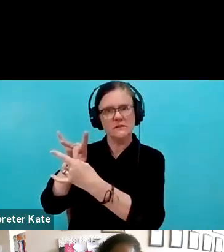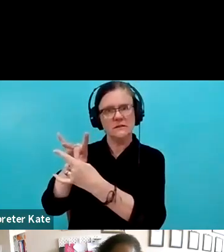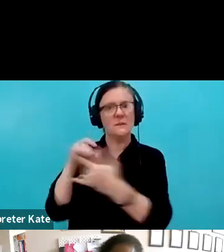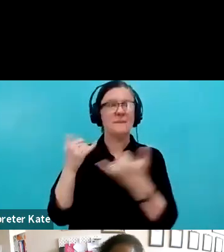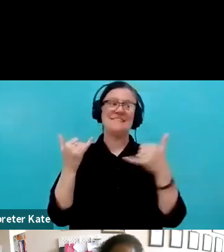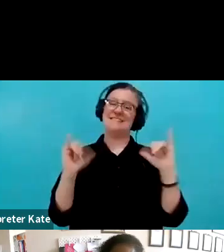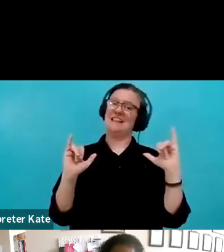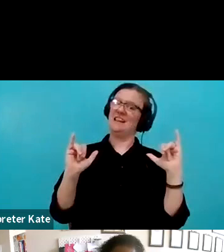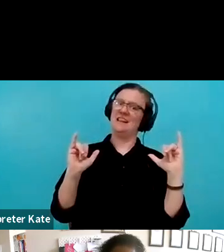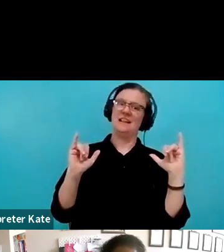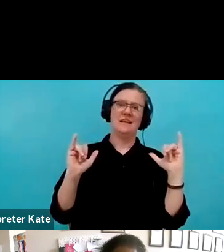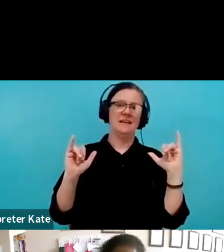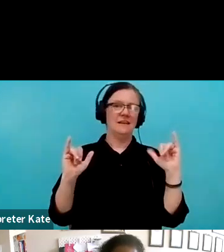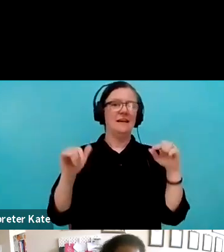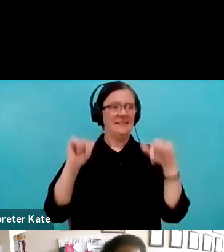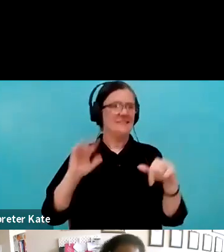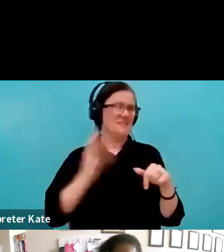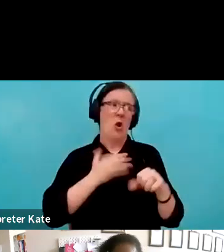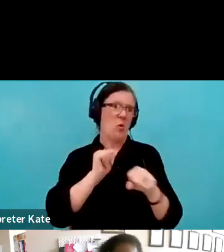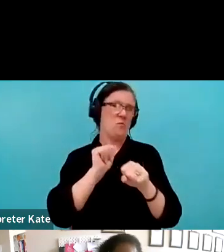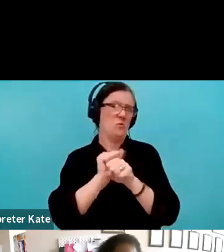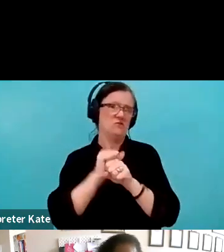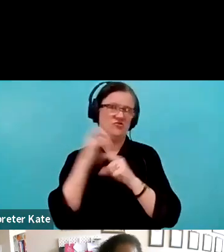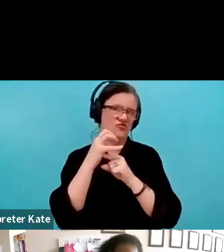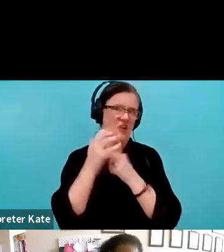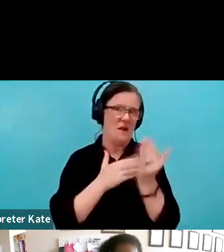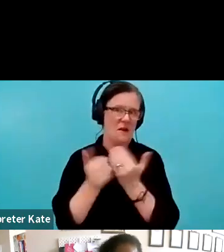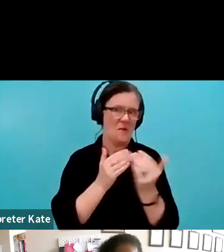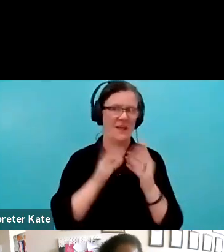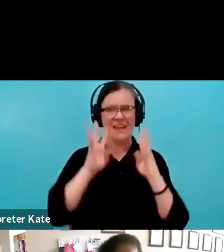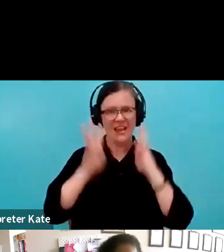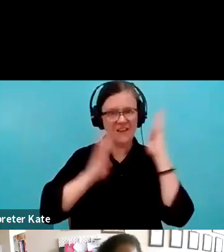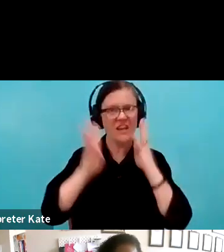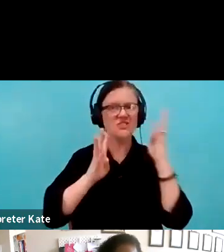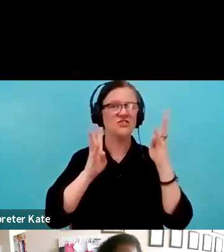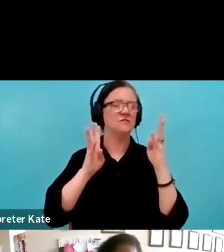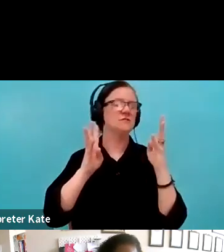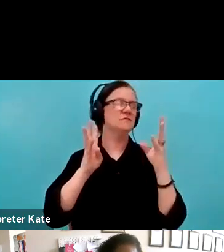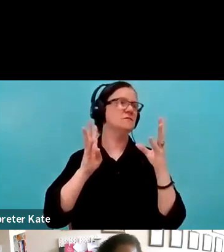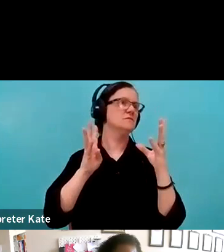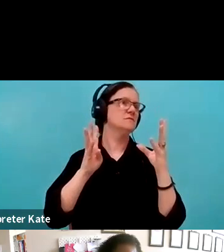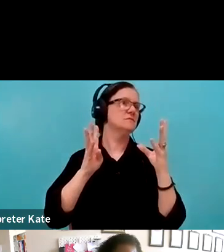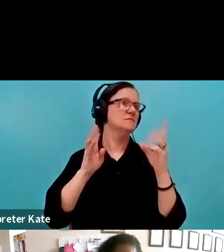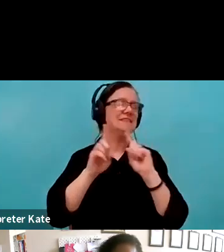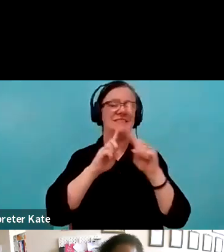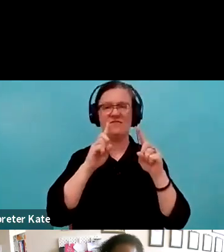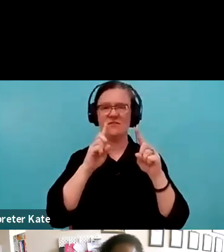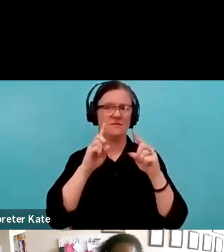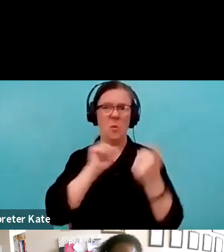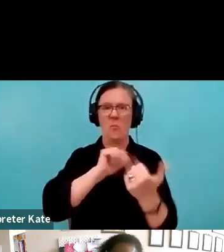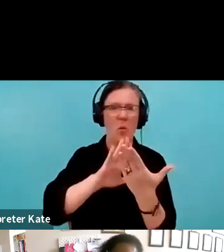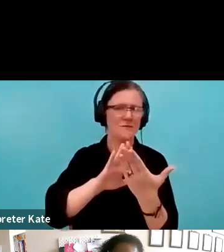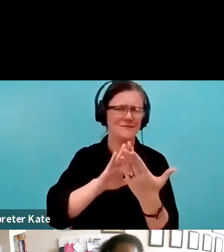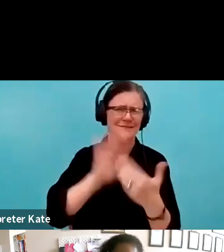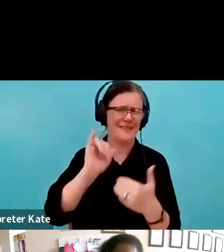this is what we do well anyway, right? Like this innovation and as disabled folks. So